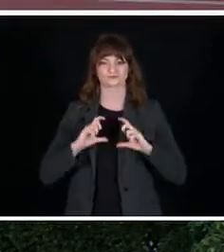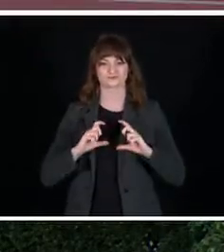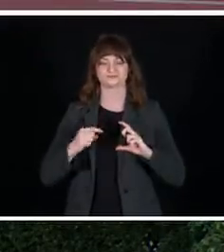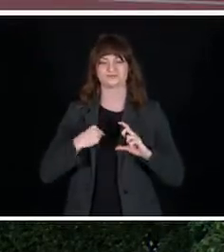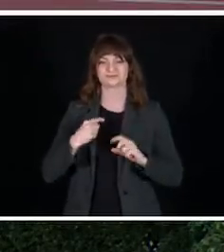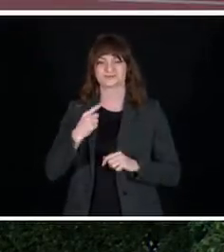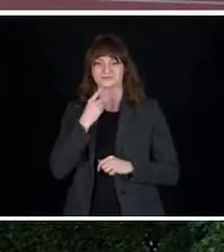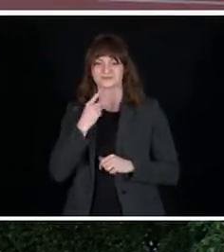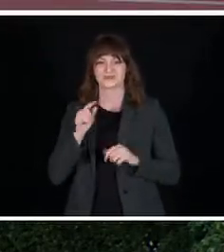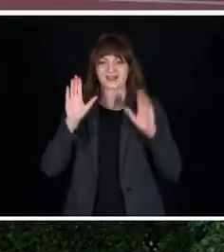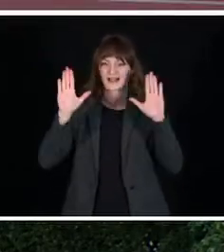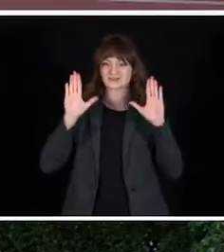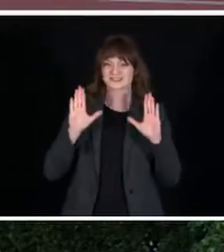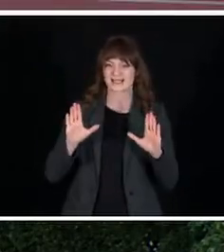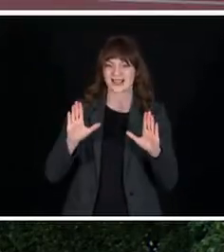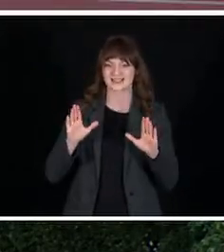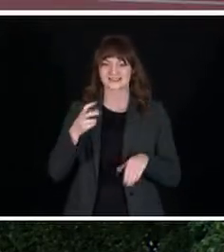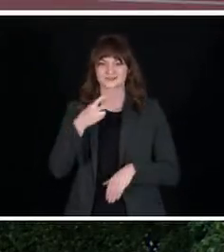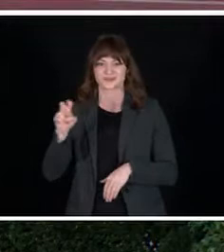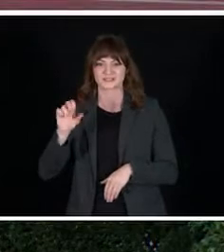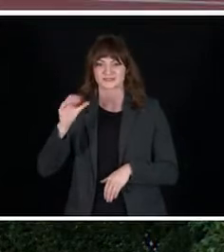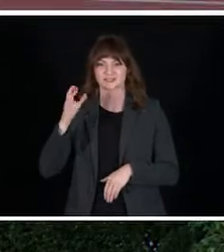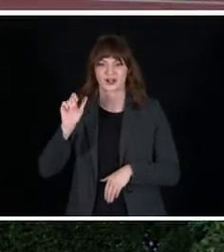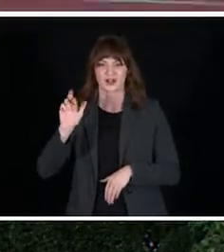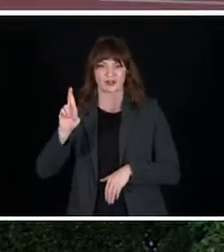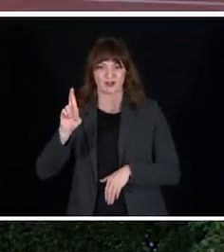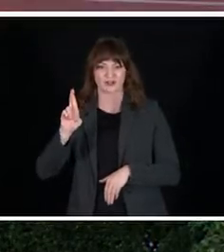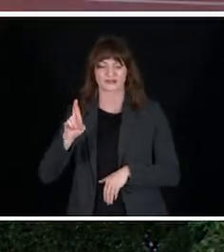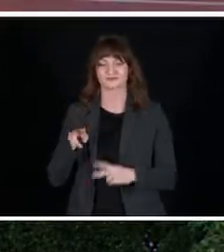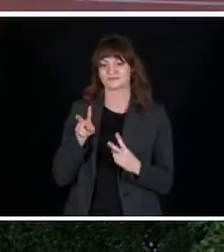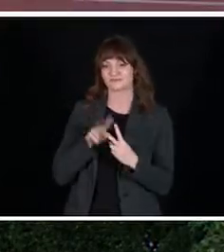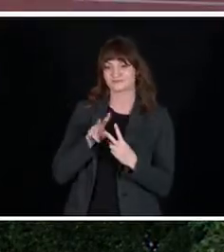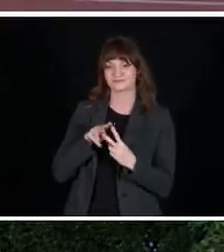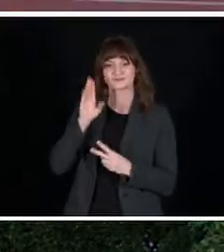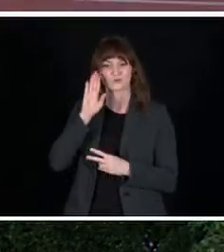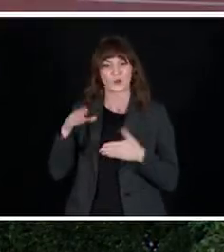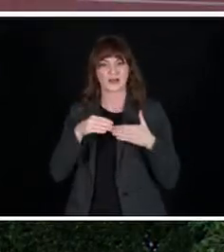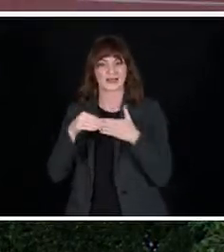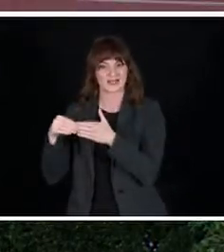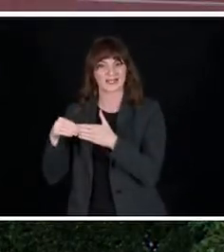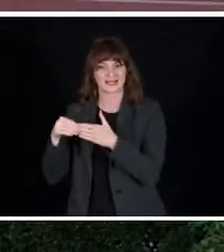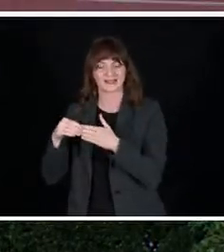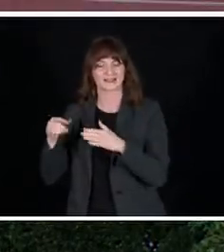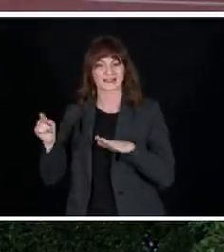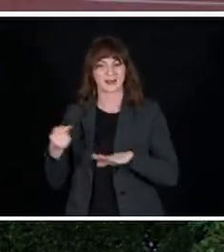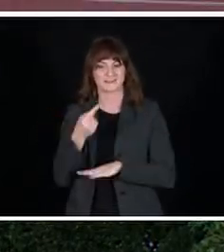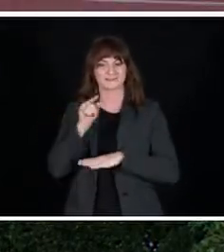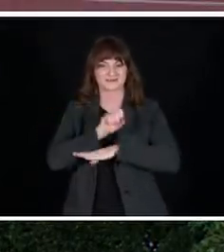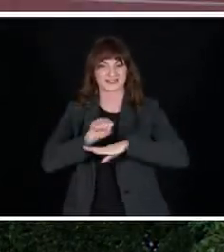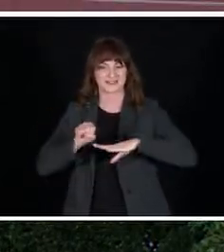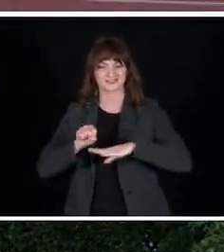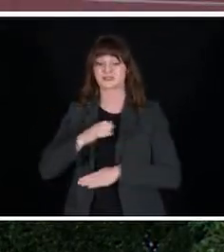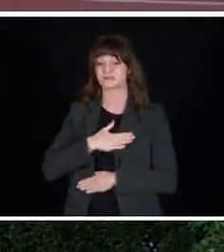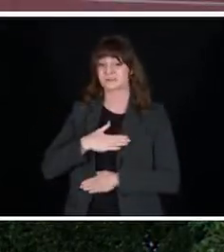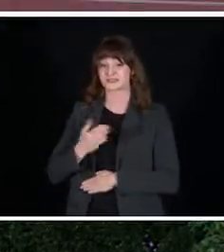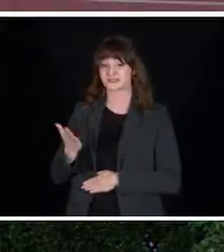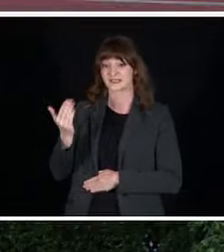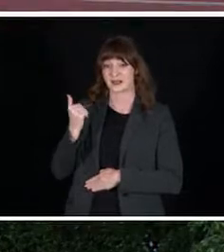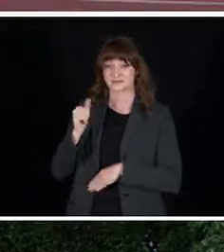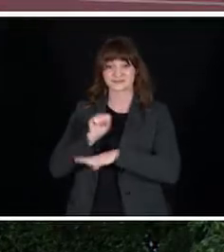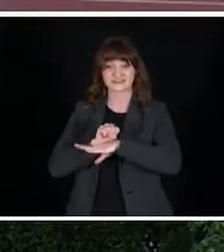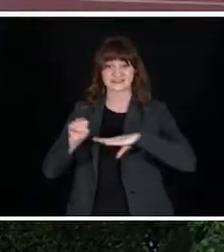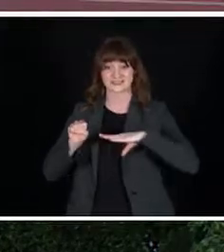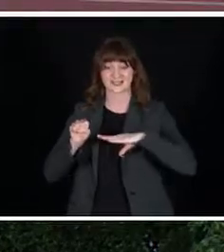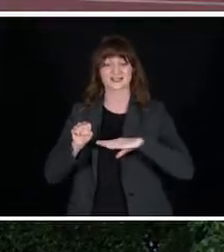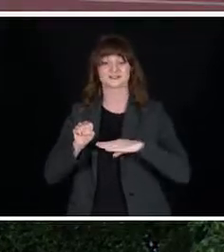Scholar. Crystal Bybee and Alana Bachor will now lead you in the process. Please come to the stage to receive